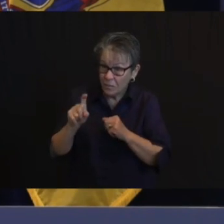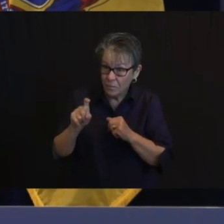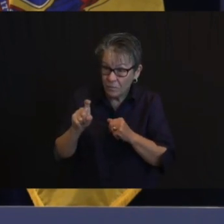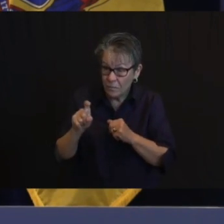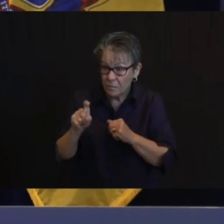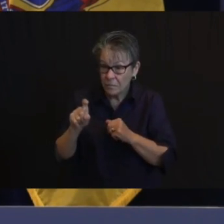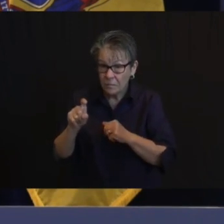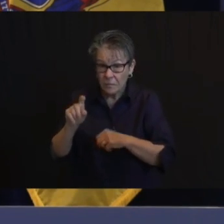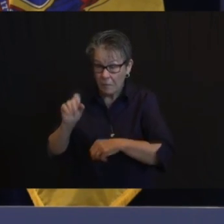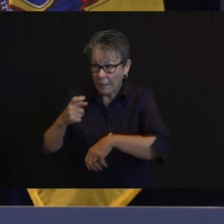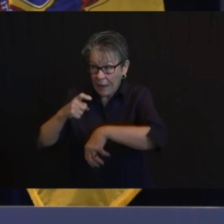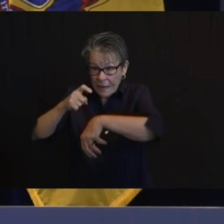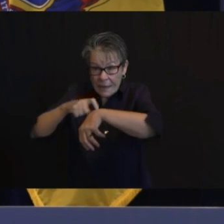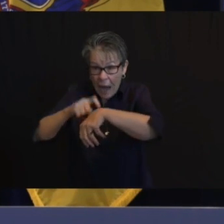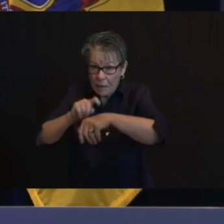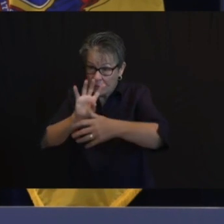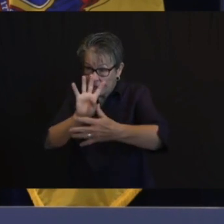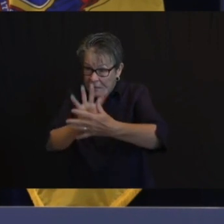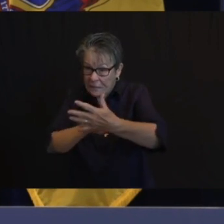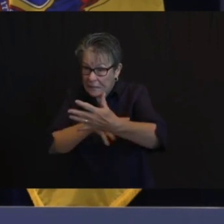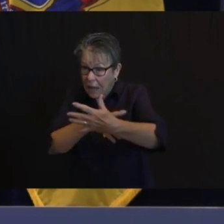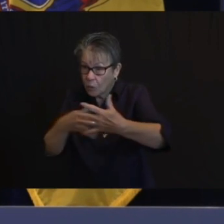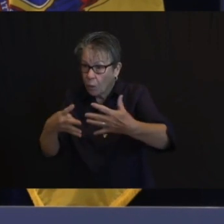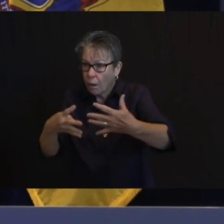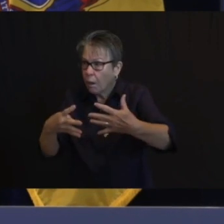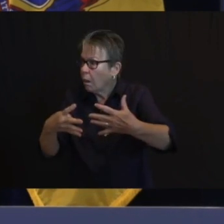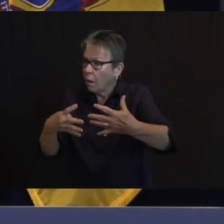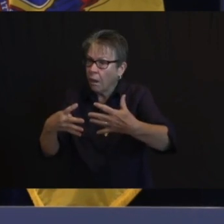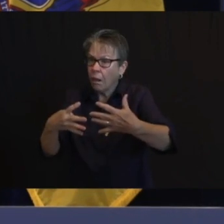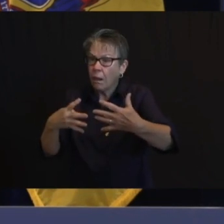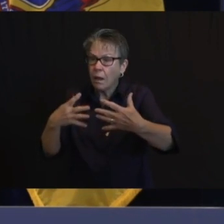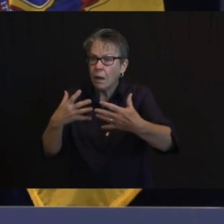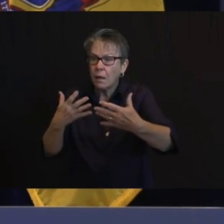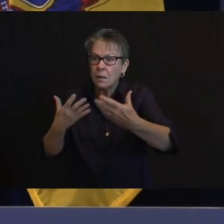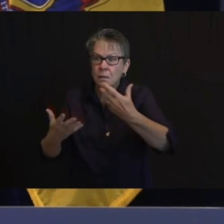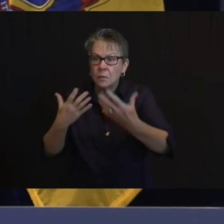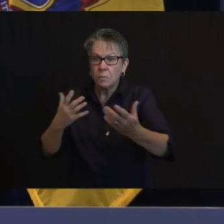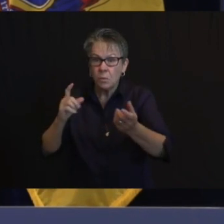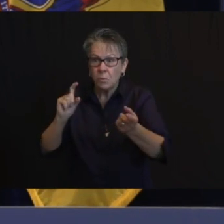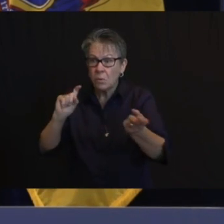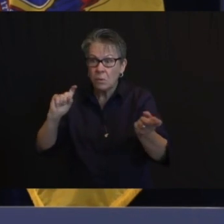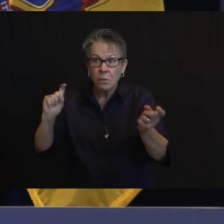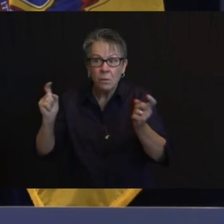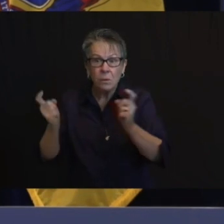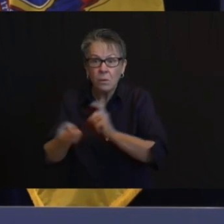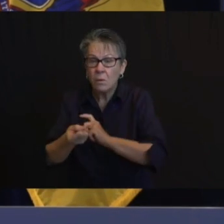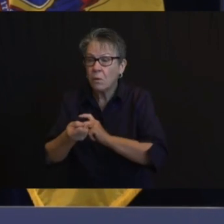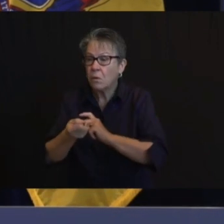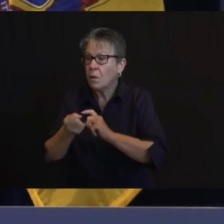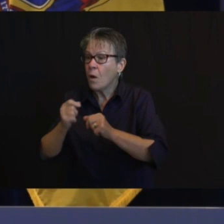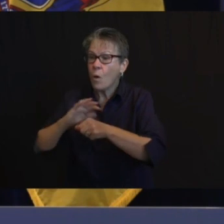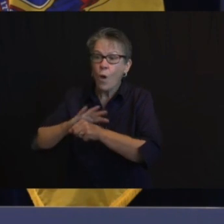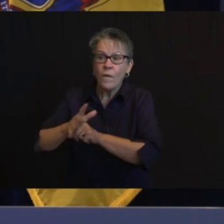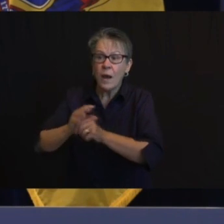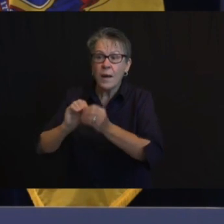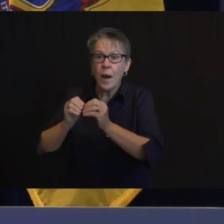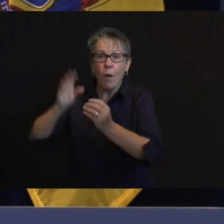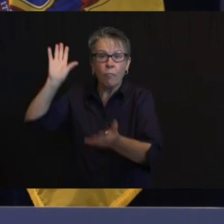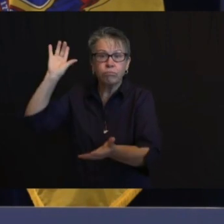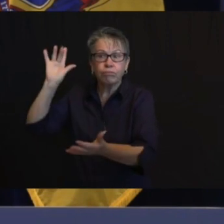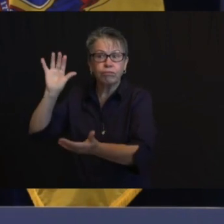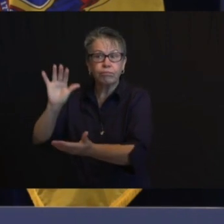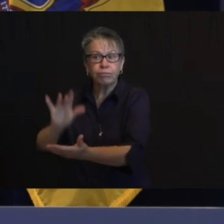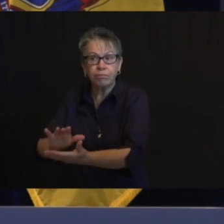to start turning this whole thing around? You've previously said in the April timeframe we could have a much better result than we're seeing